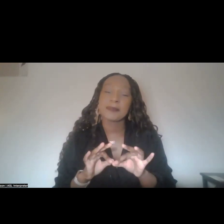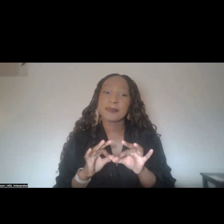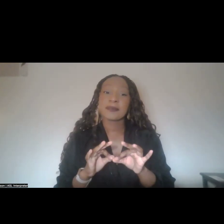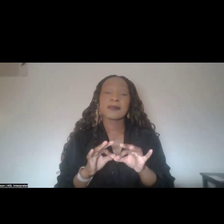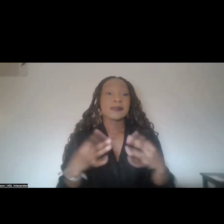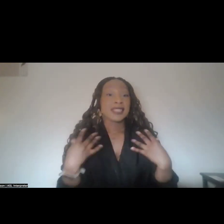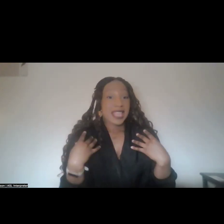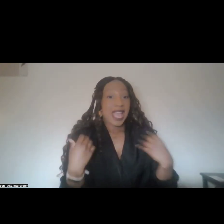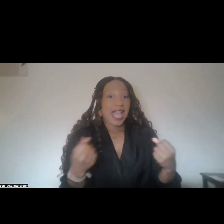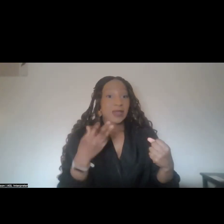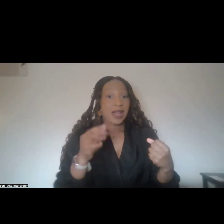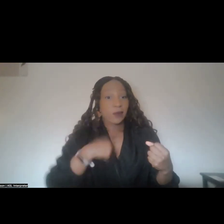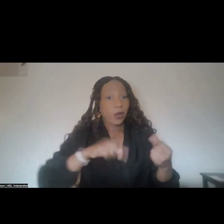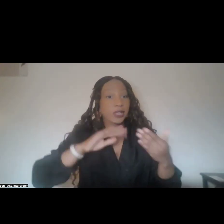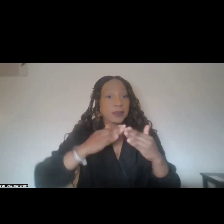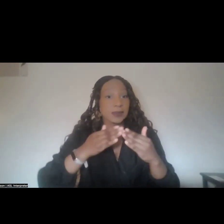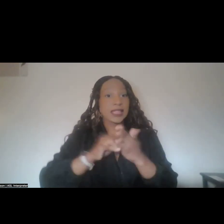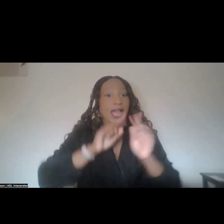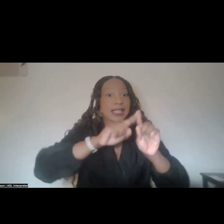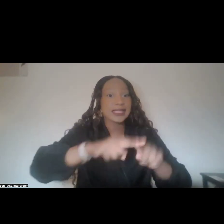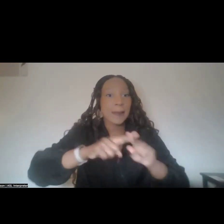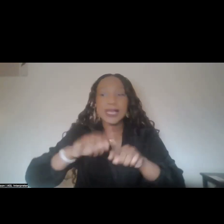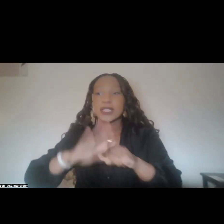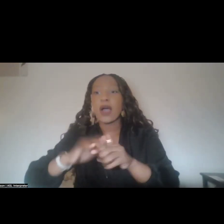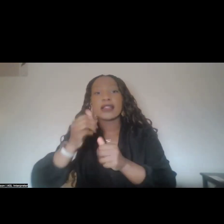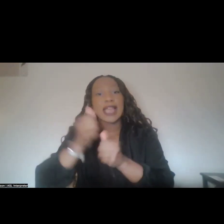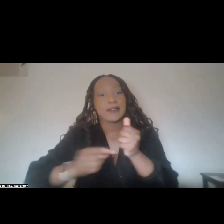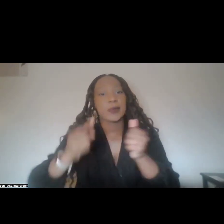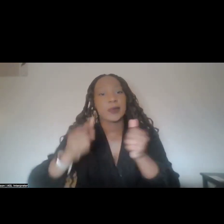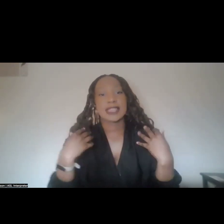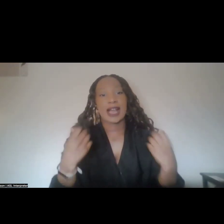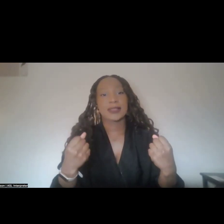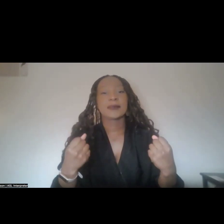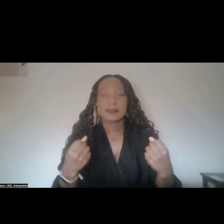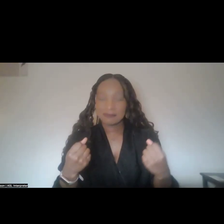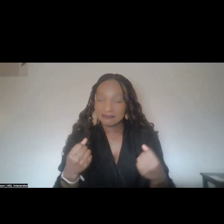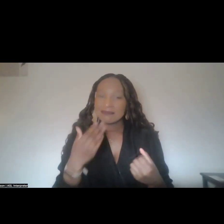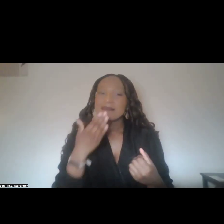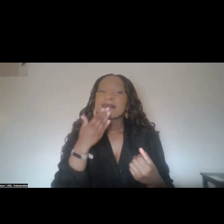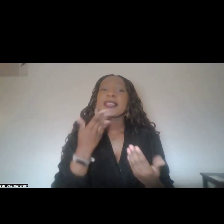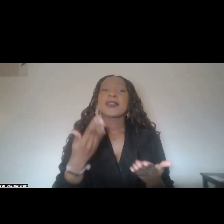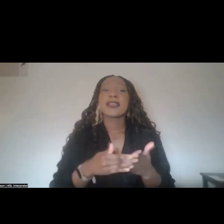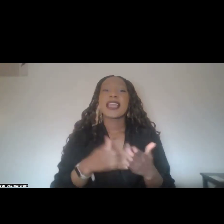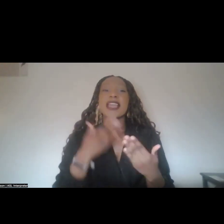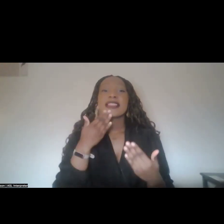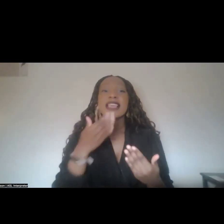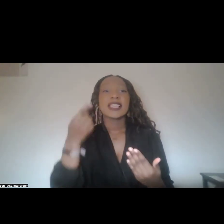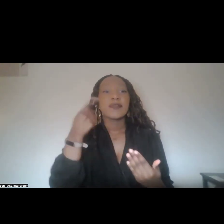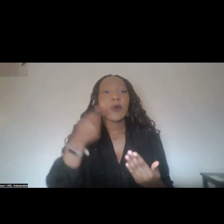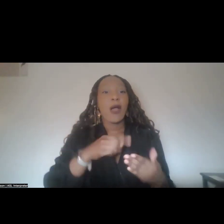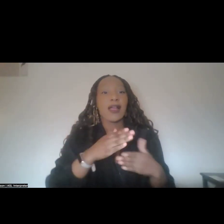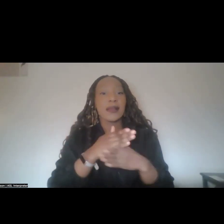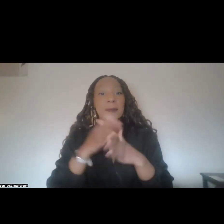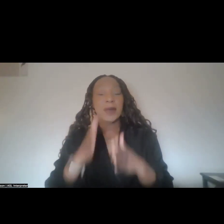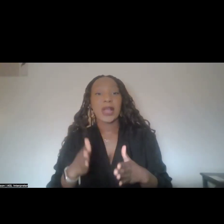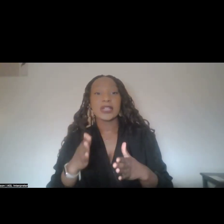of our community relies on the good health of all of us. And I want to thank you all again. Thank our partners for your commitment and active